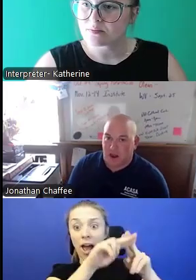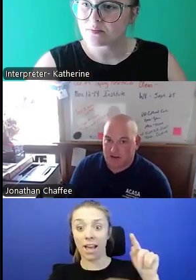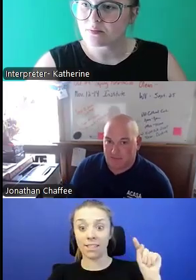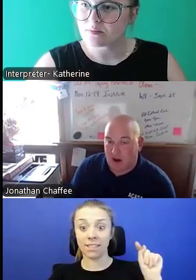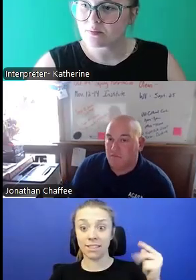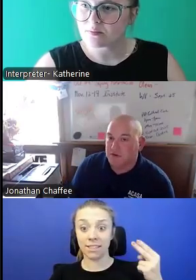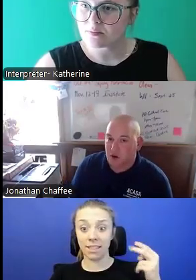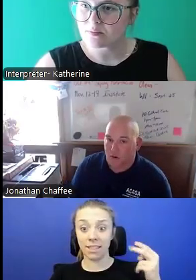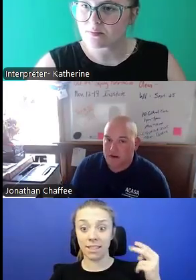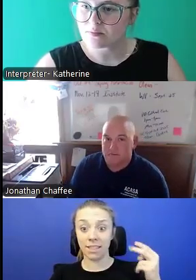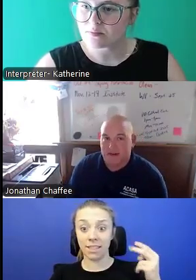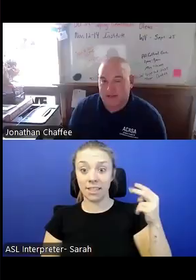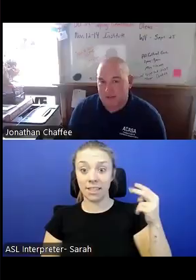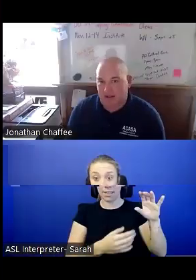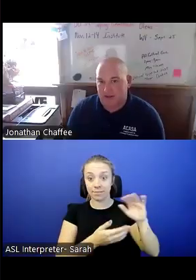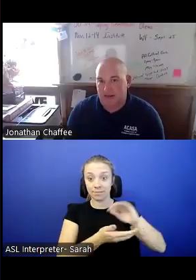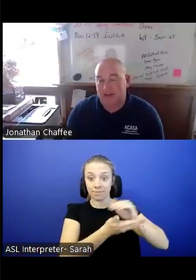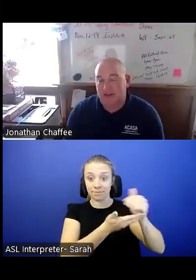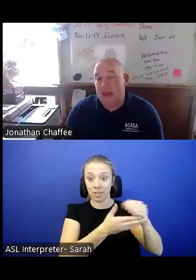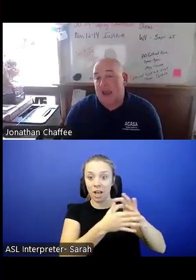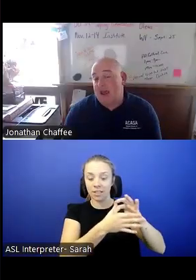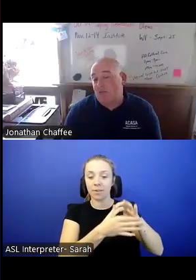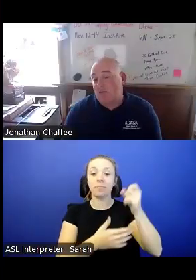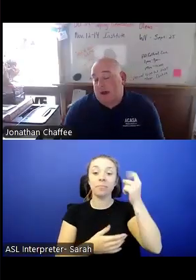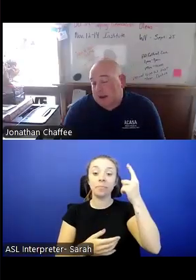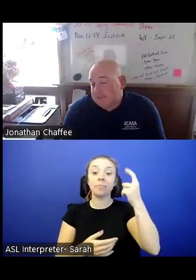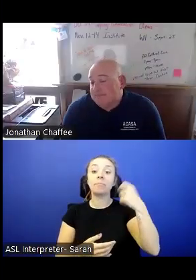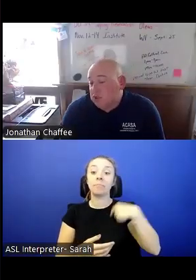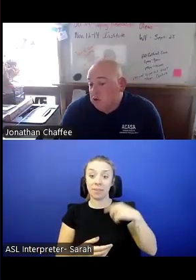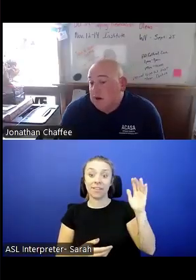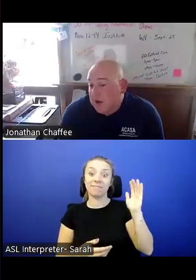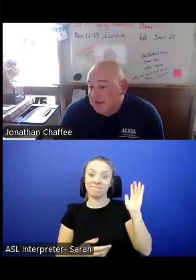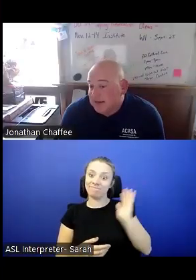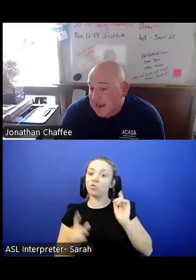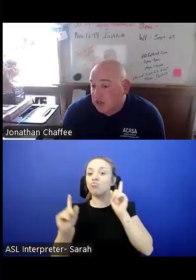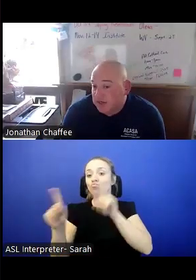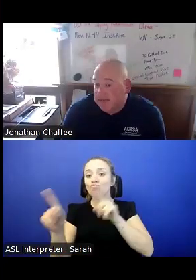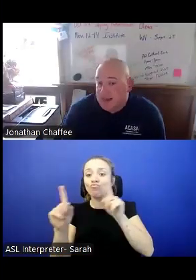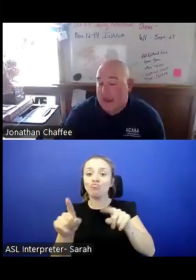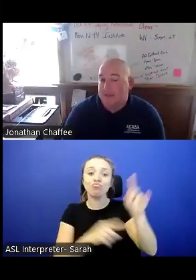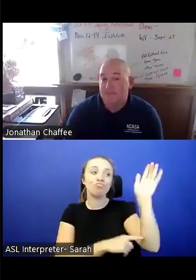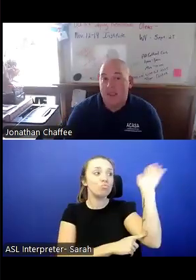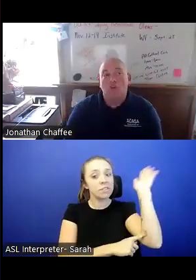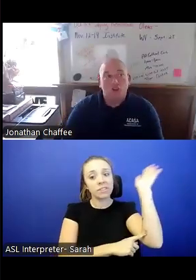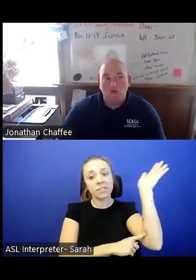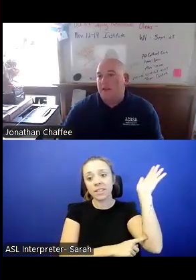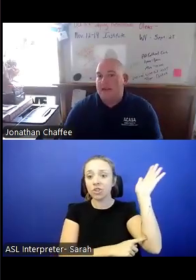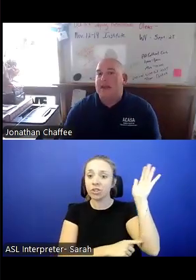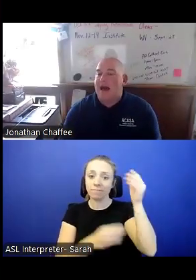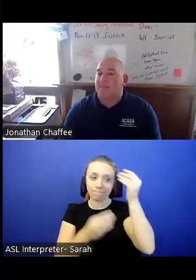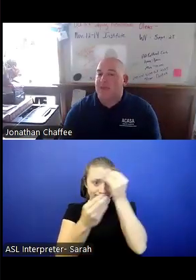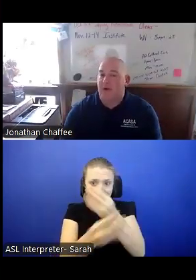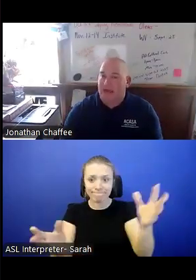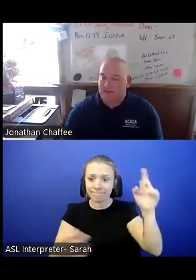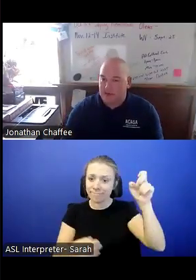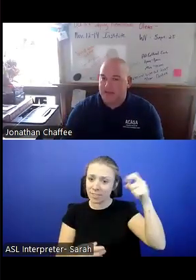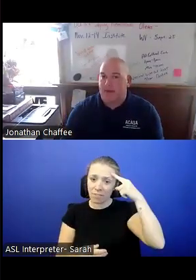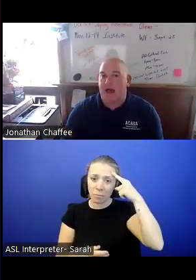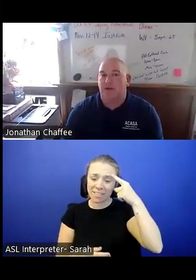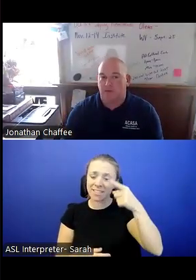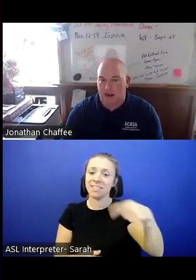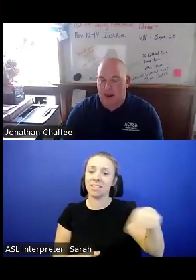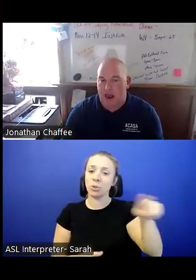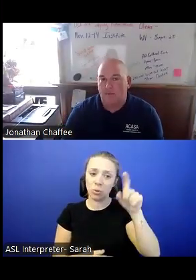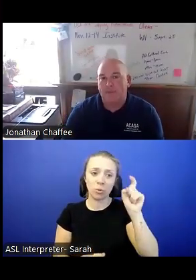Peppone talked about, was going to municipalities and was like doing presentations saying, you really need to opt out as a